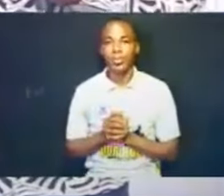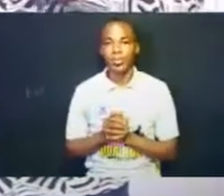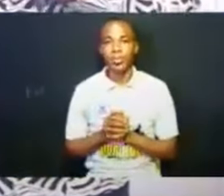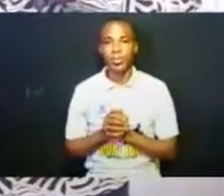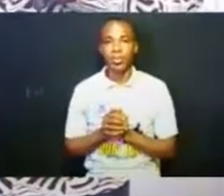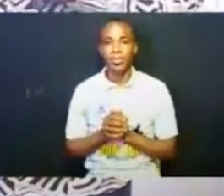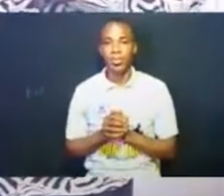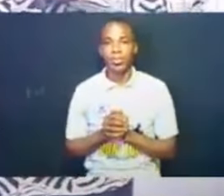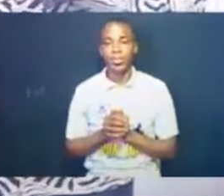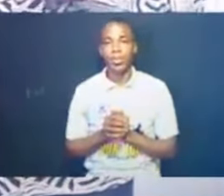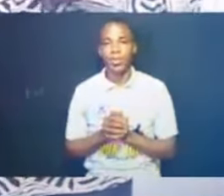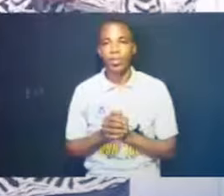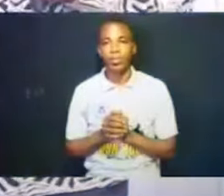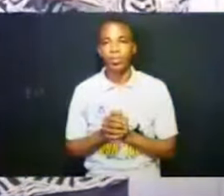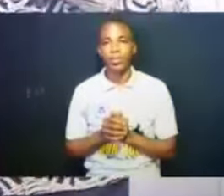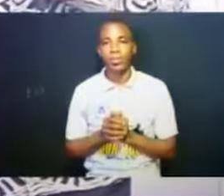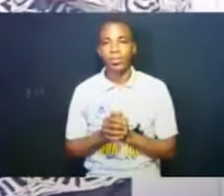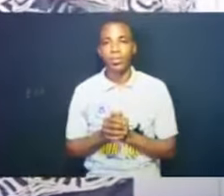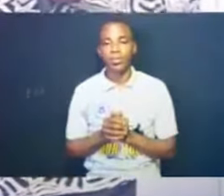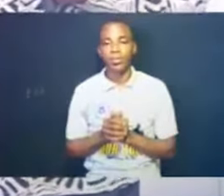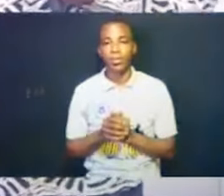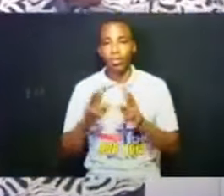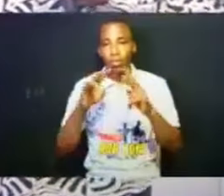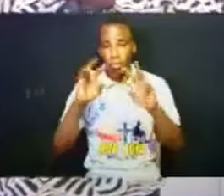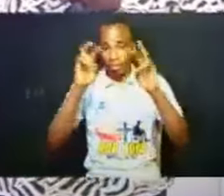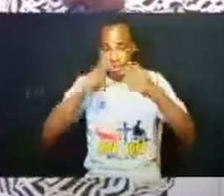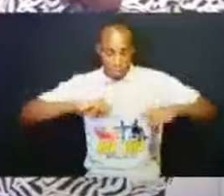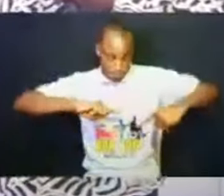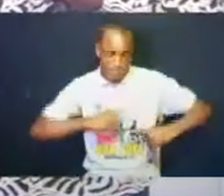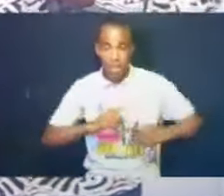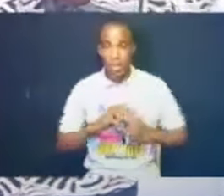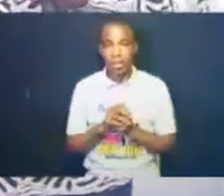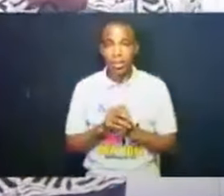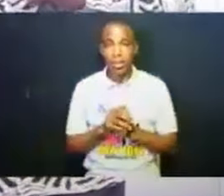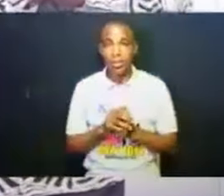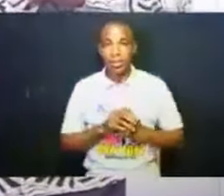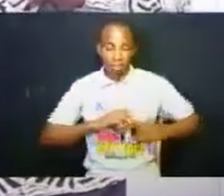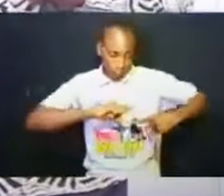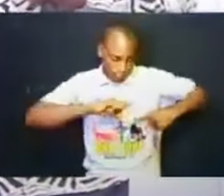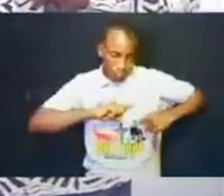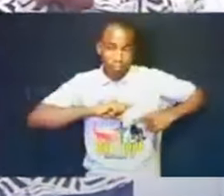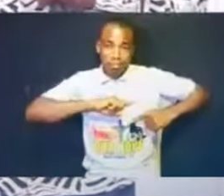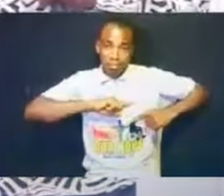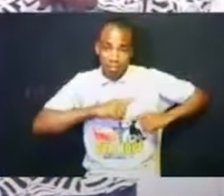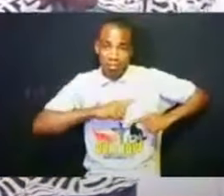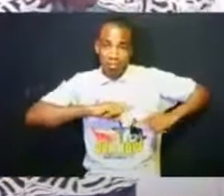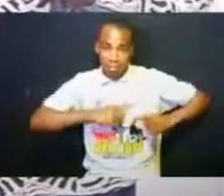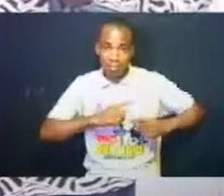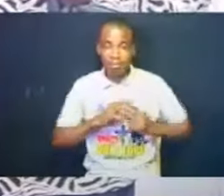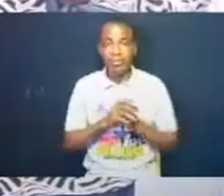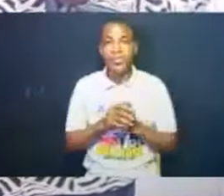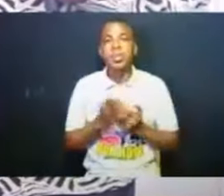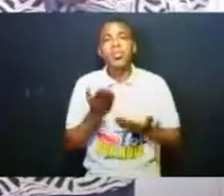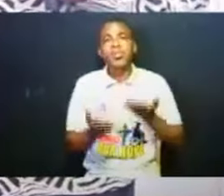Yeah. And so there are so many things in it. And you see, this the one who is bitter has a strong displeasure of